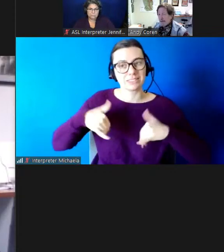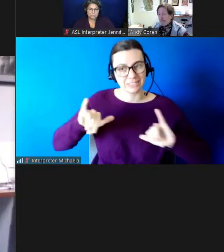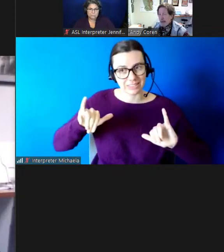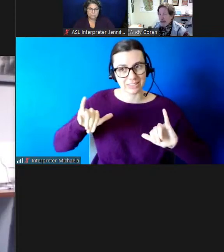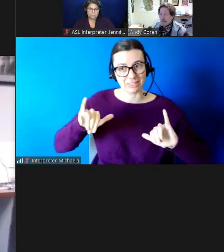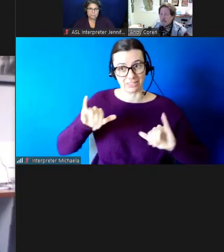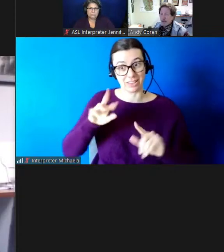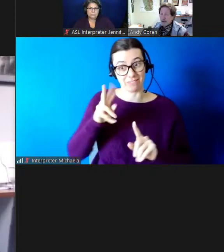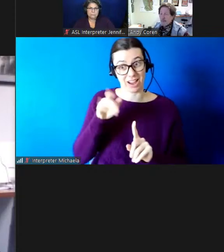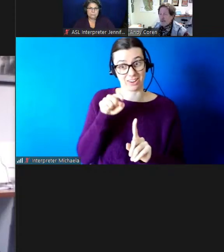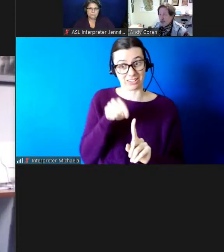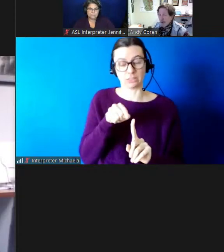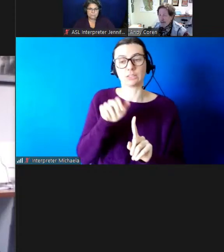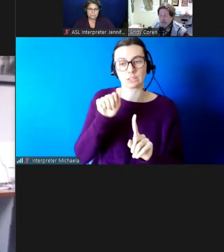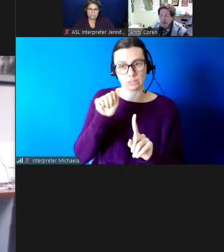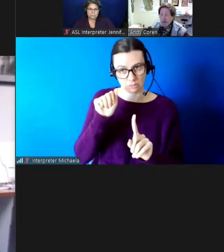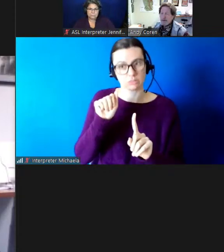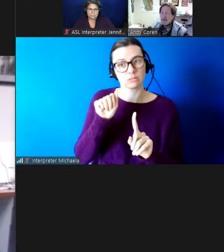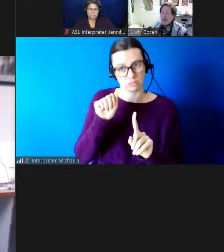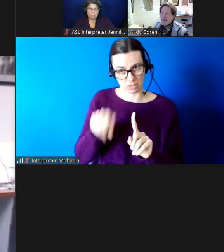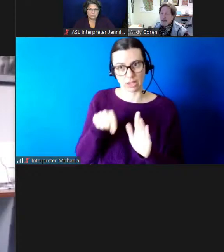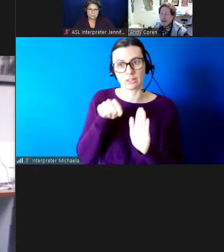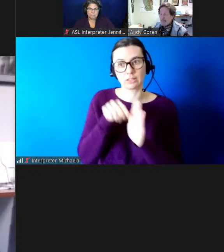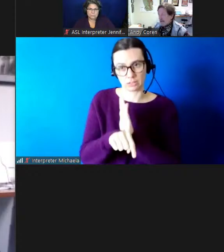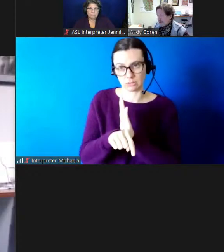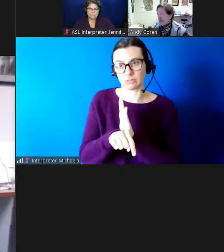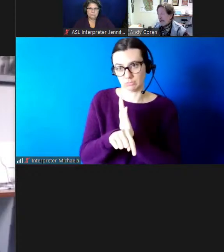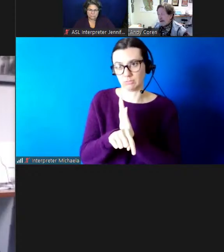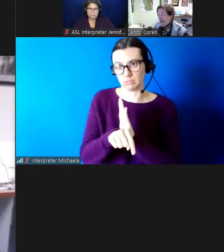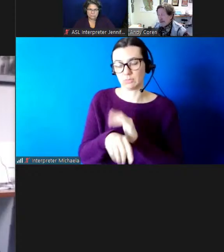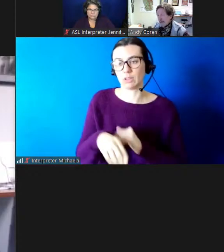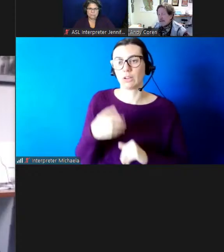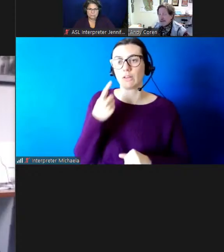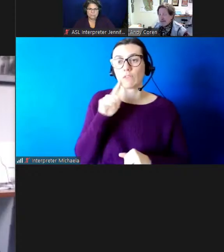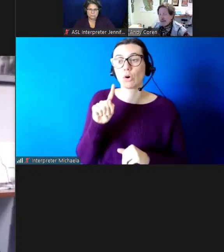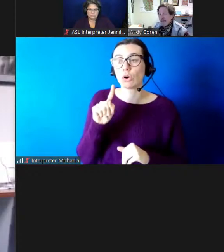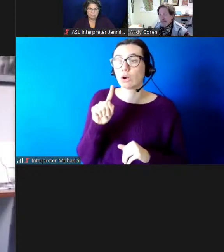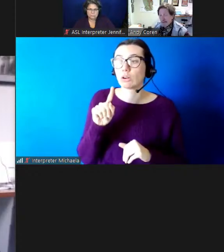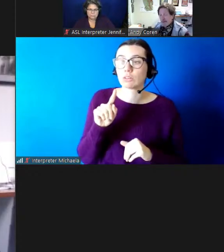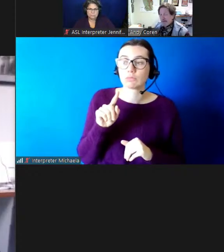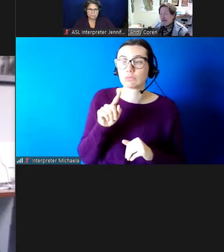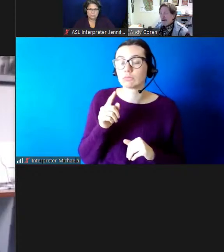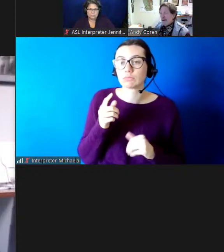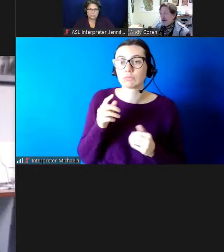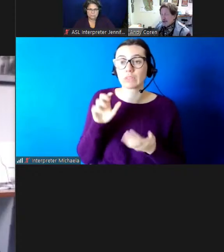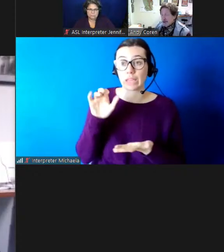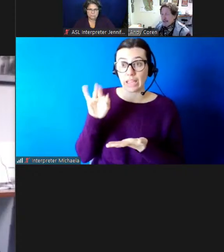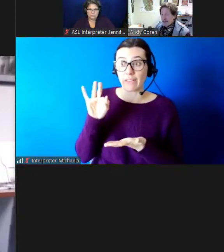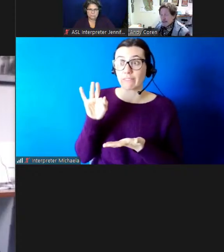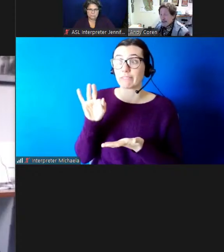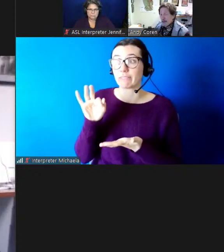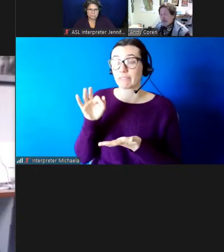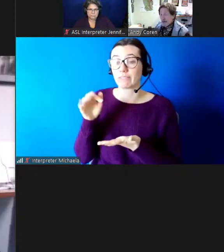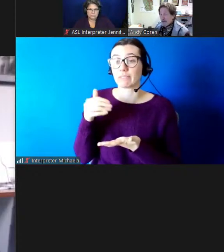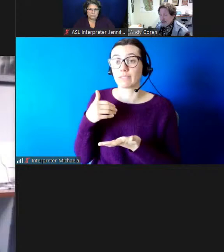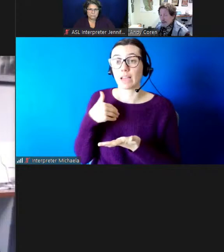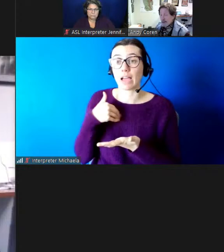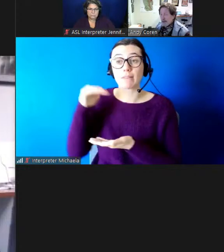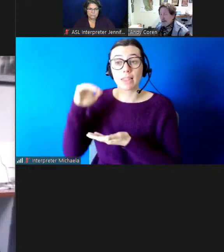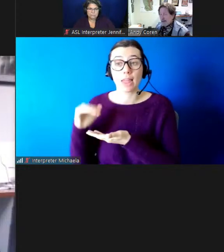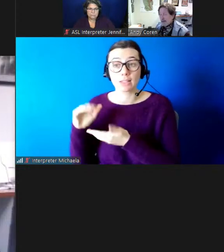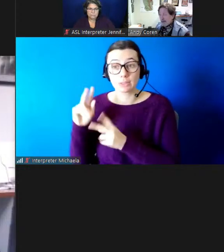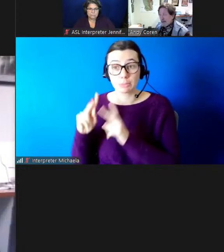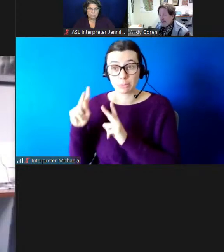virus. And for the fewer people, if it turns out in the end to be fewer people who do get sick and very